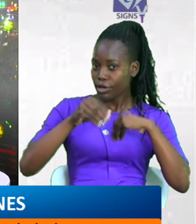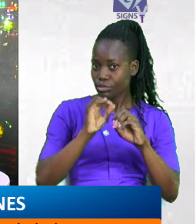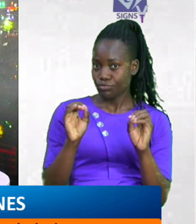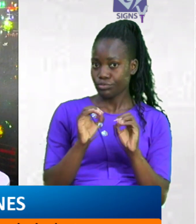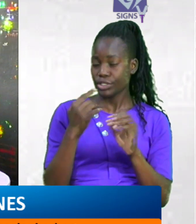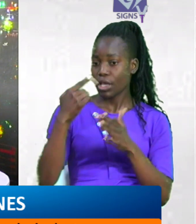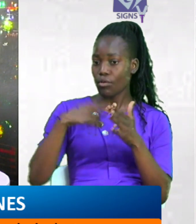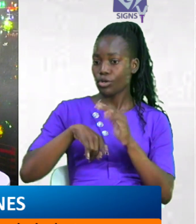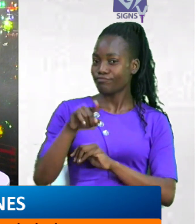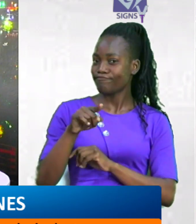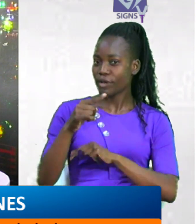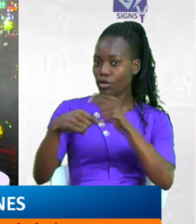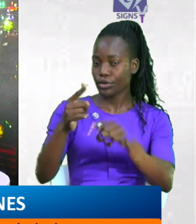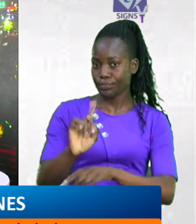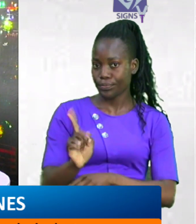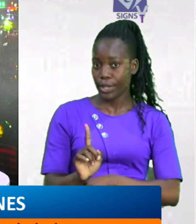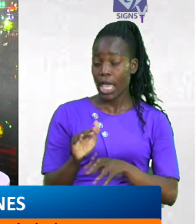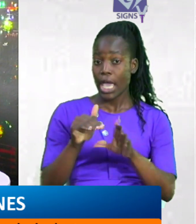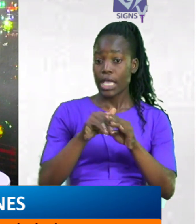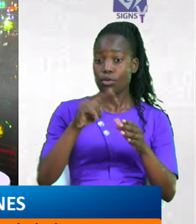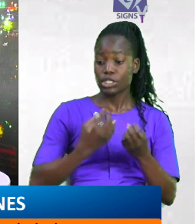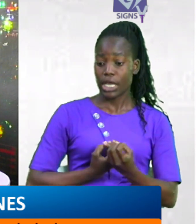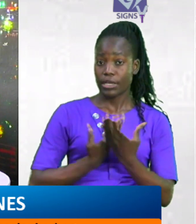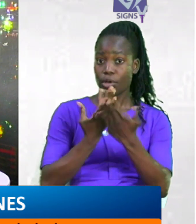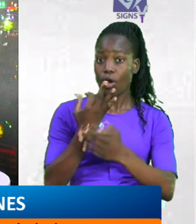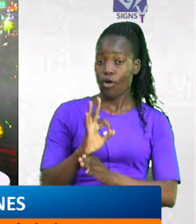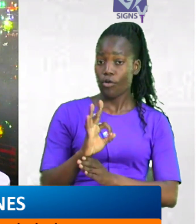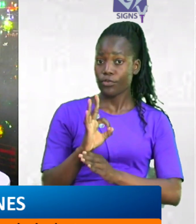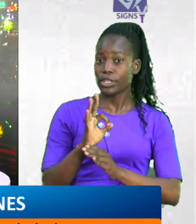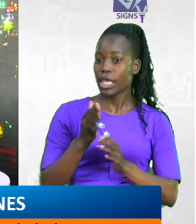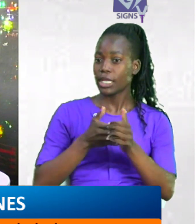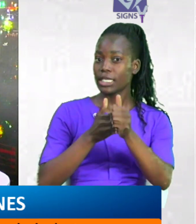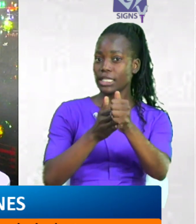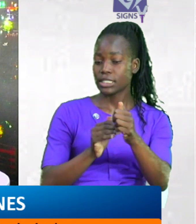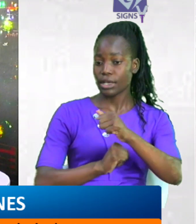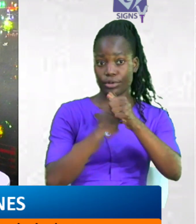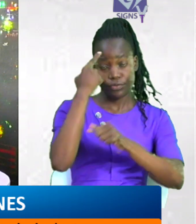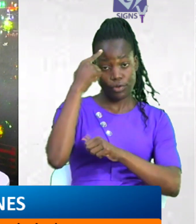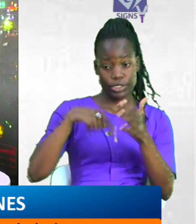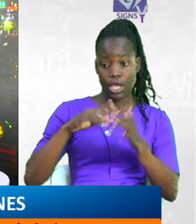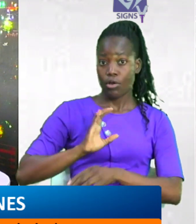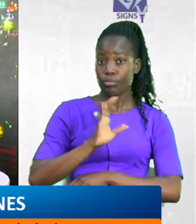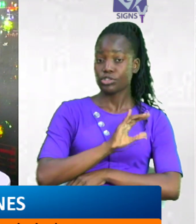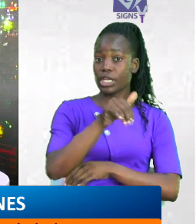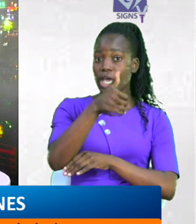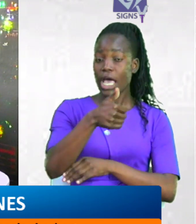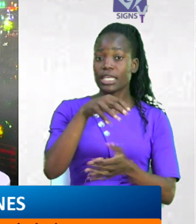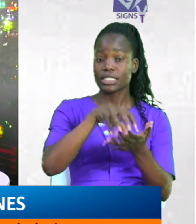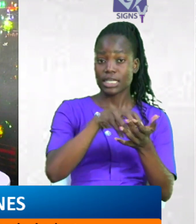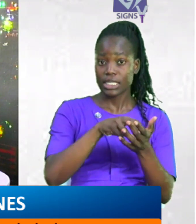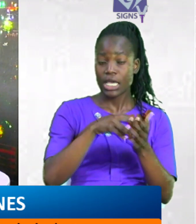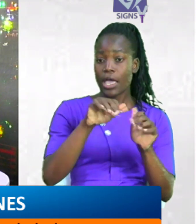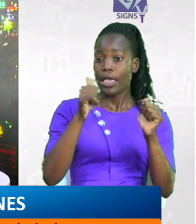Geoffrey Ruku, calling for the amendment of the Anti-Corruption and Economic Crimes Act, terming them